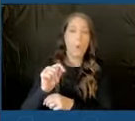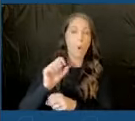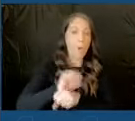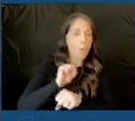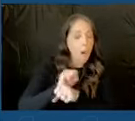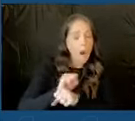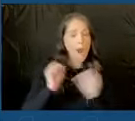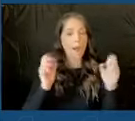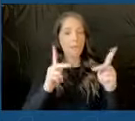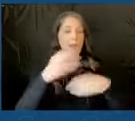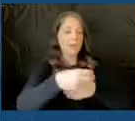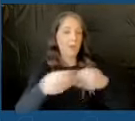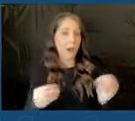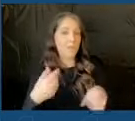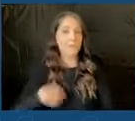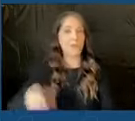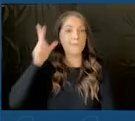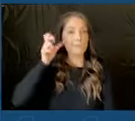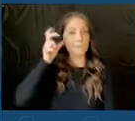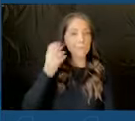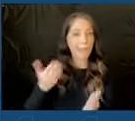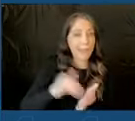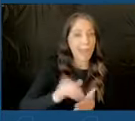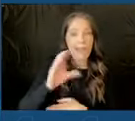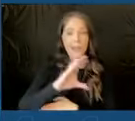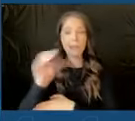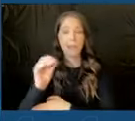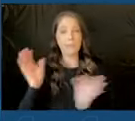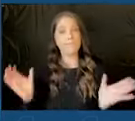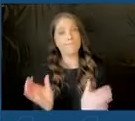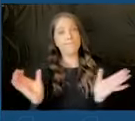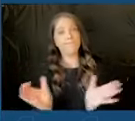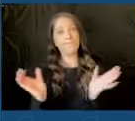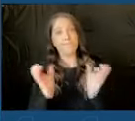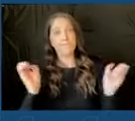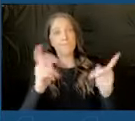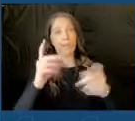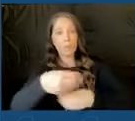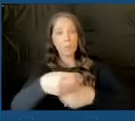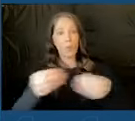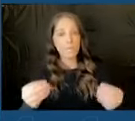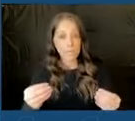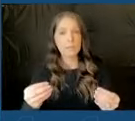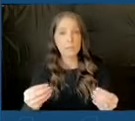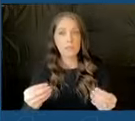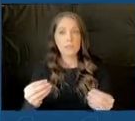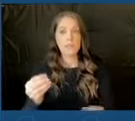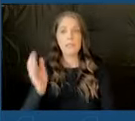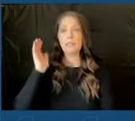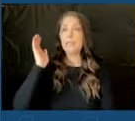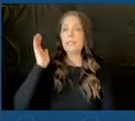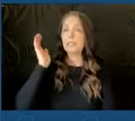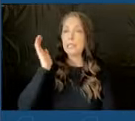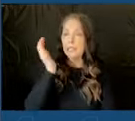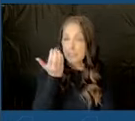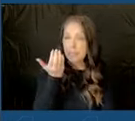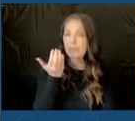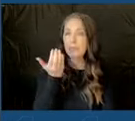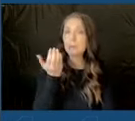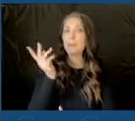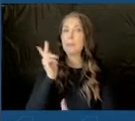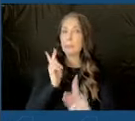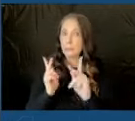the dialogue again this Labor Day about companies pushing people to get back into the office. But it seems like there's an entrenched sector of